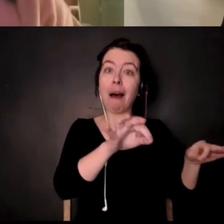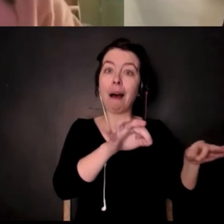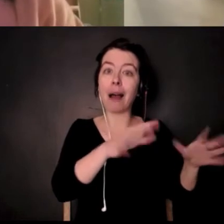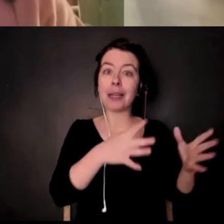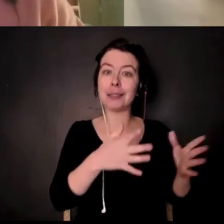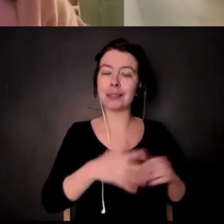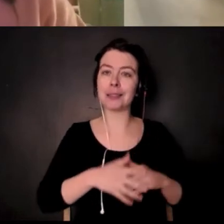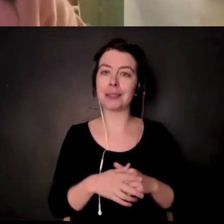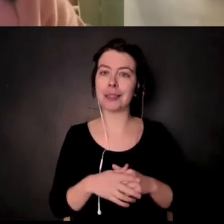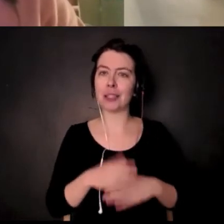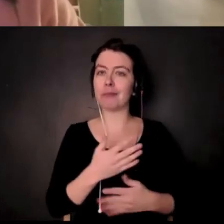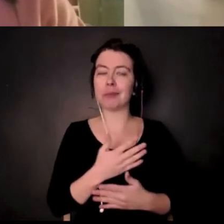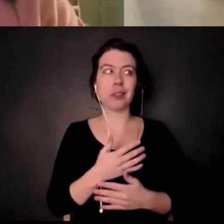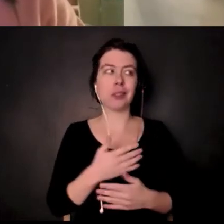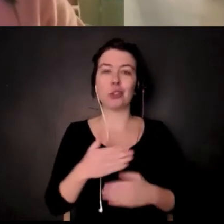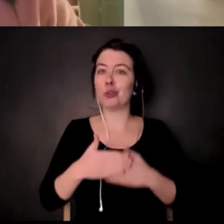me.